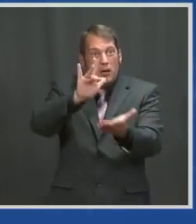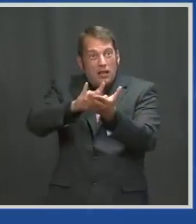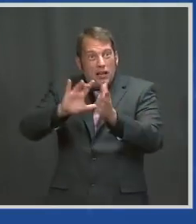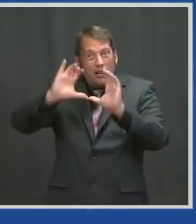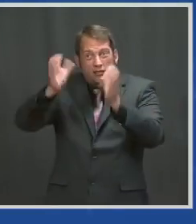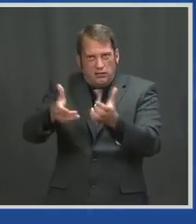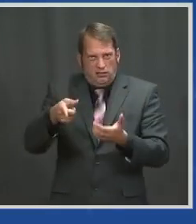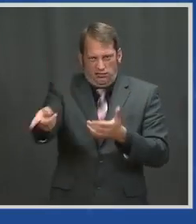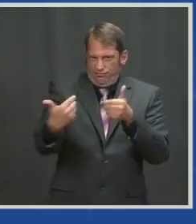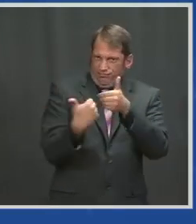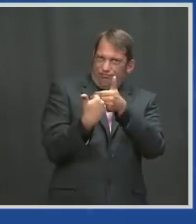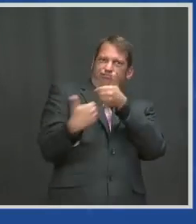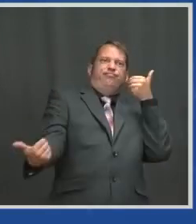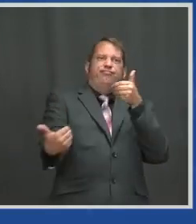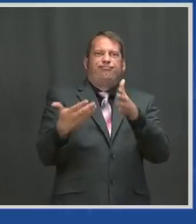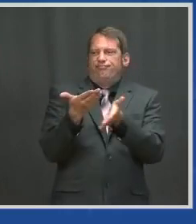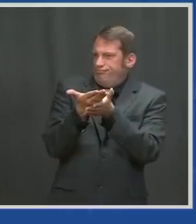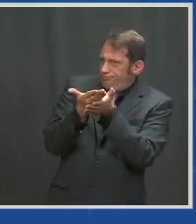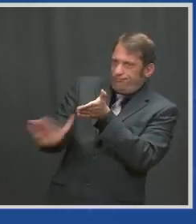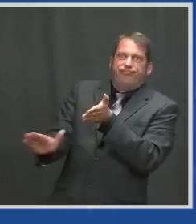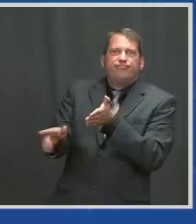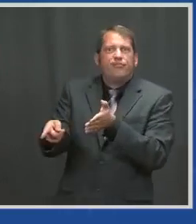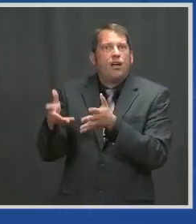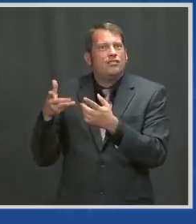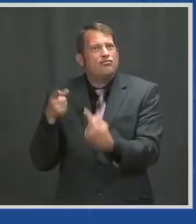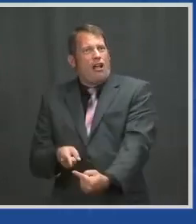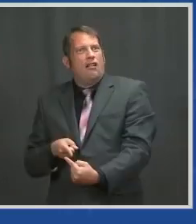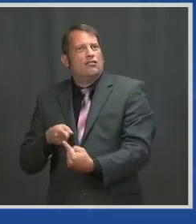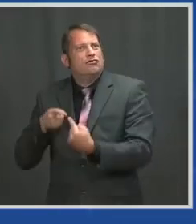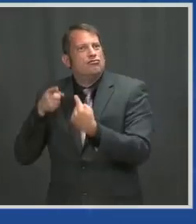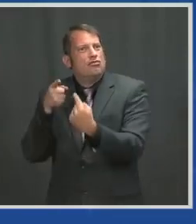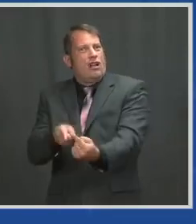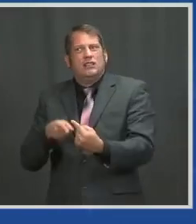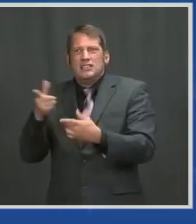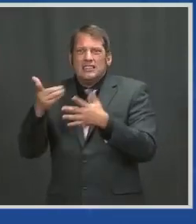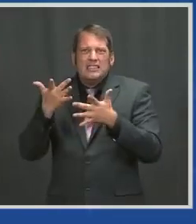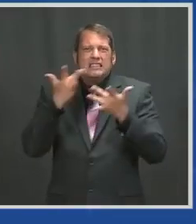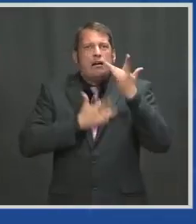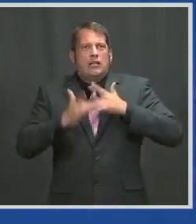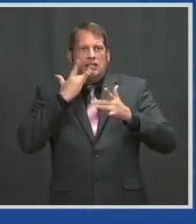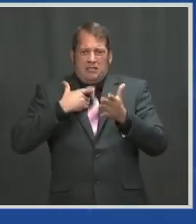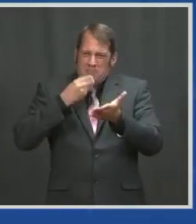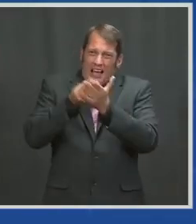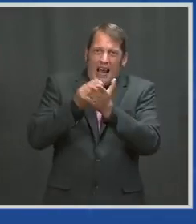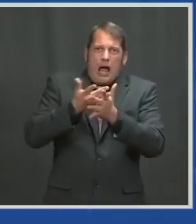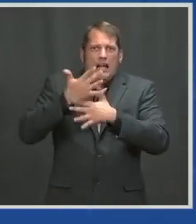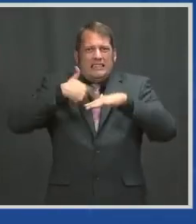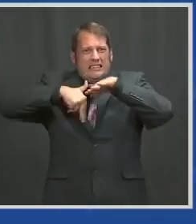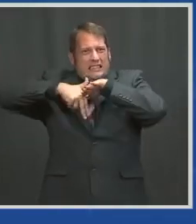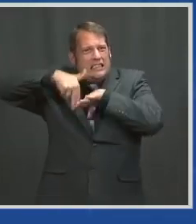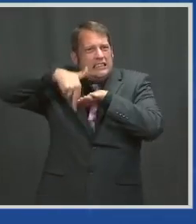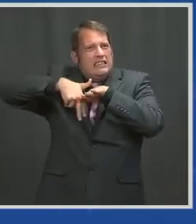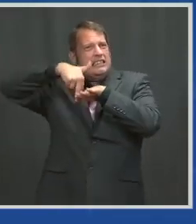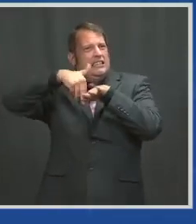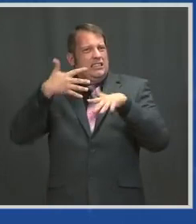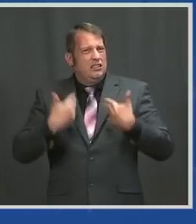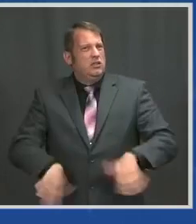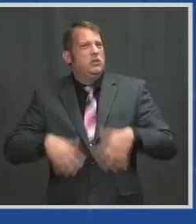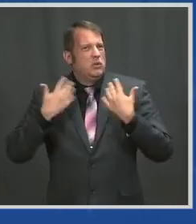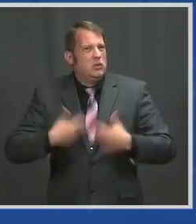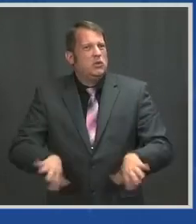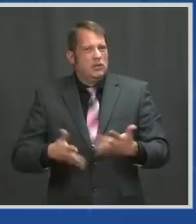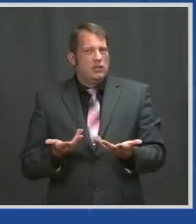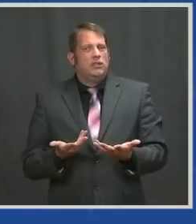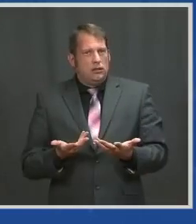struggling just to keep their heads above water. While those at the top have done very well, we're still digging out of an economic